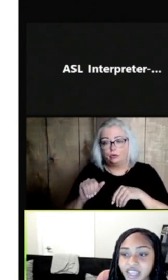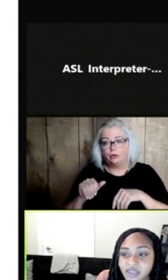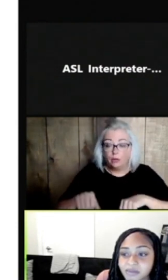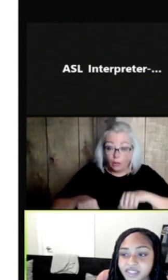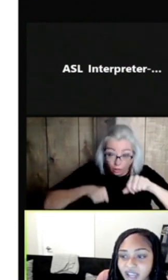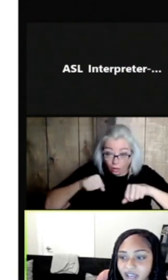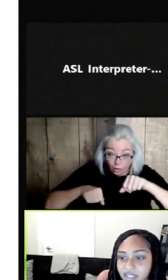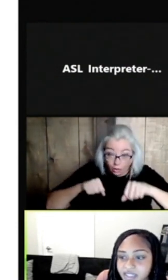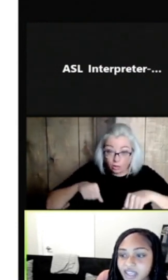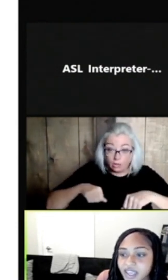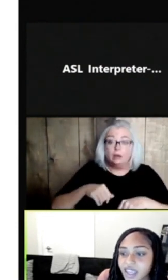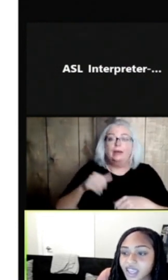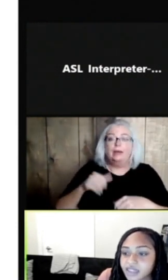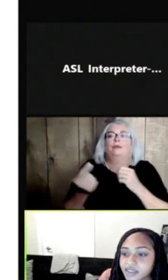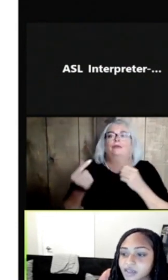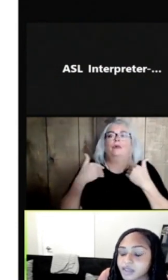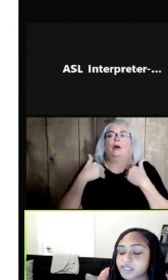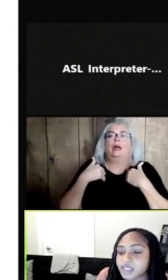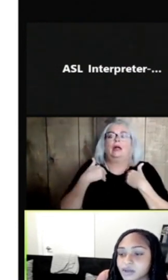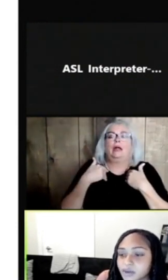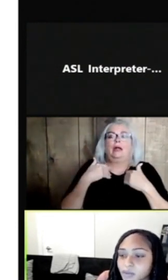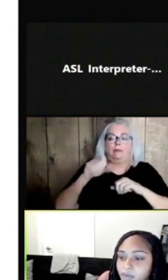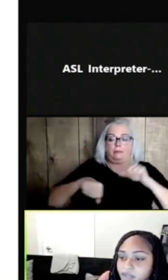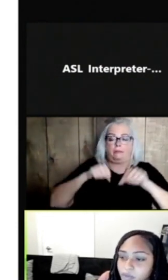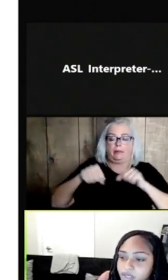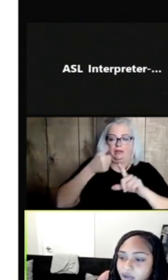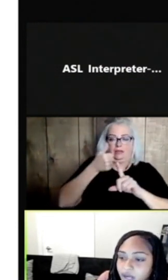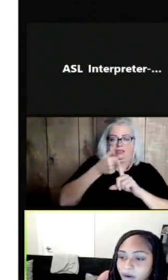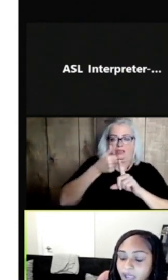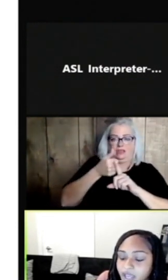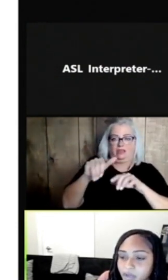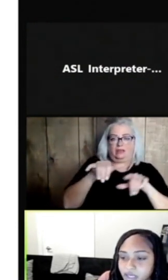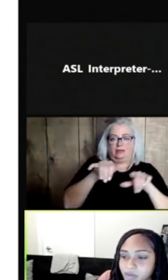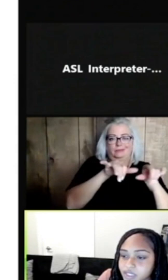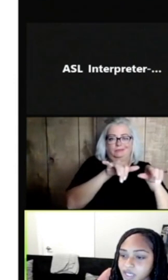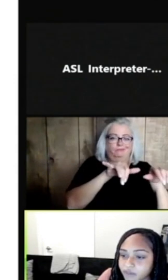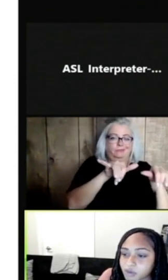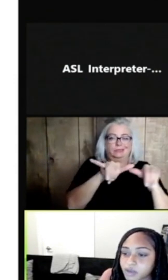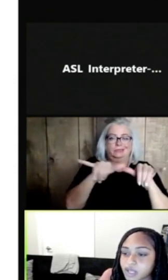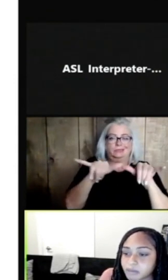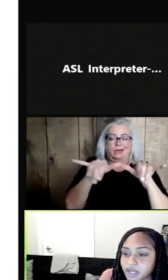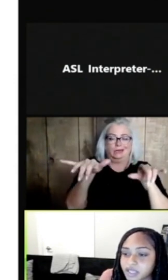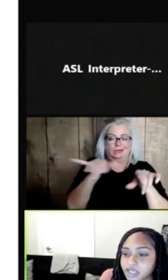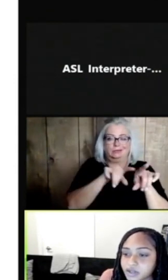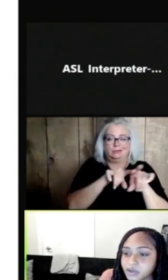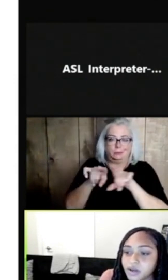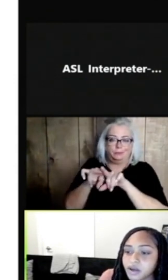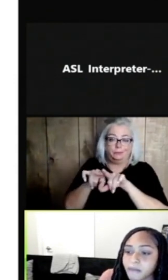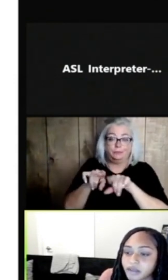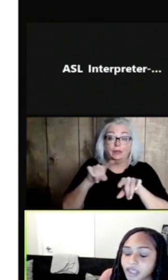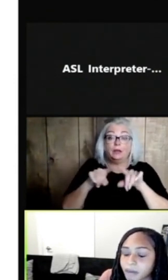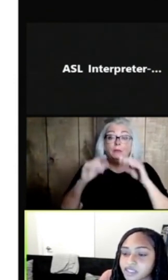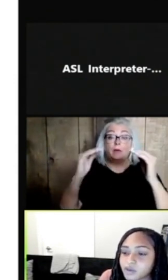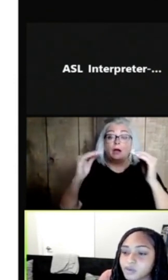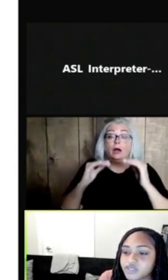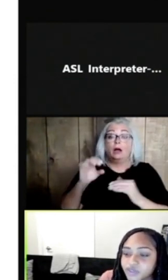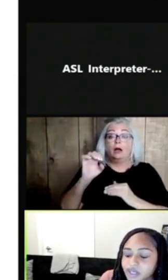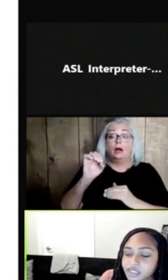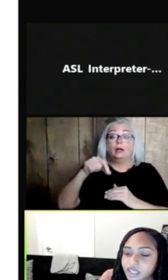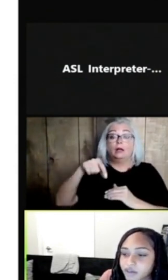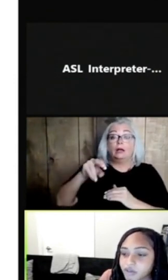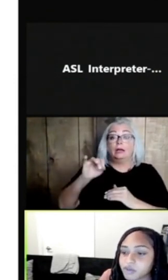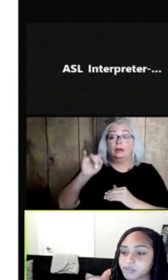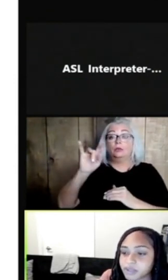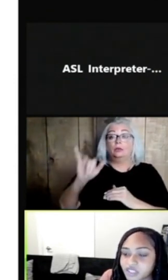that same size. And then we see when we talk about equity, we see everyone has a bicycle, but that bicycle is